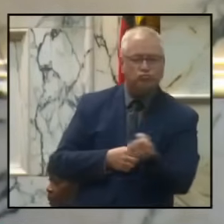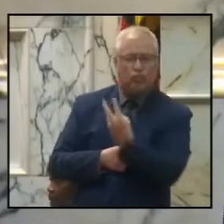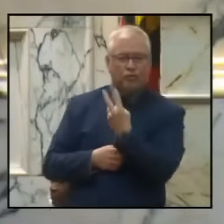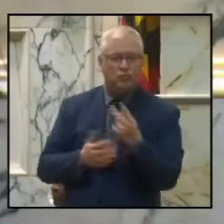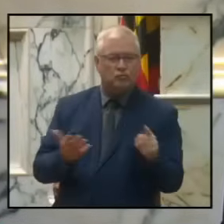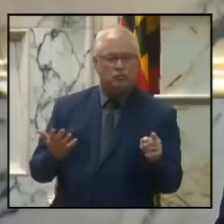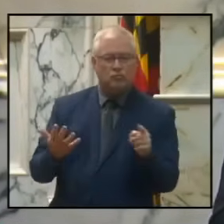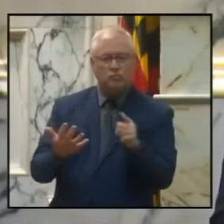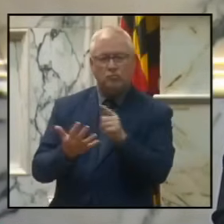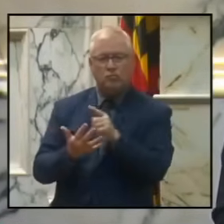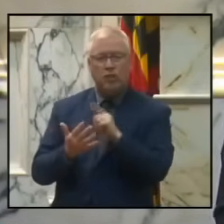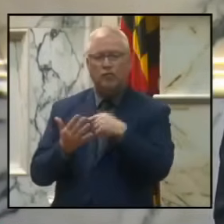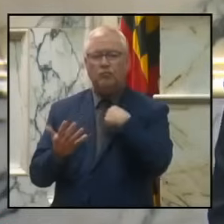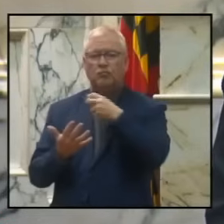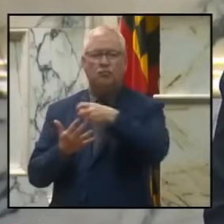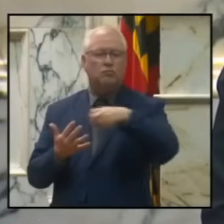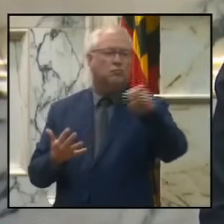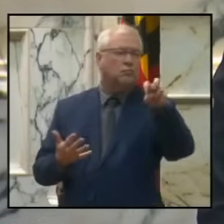they define it.